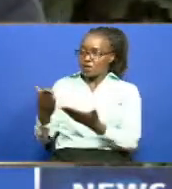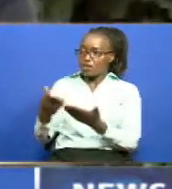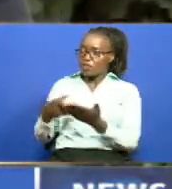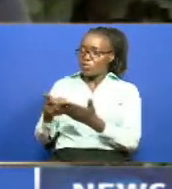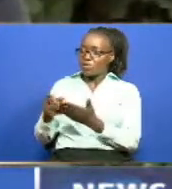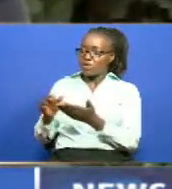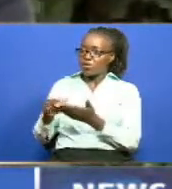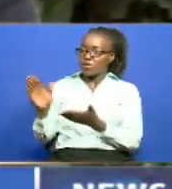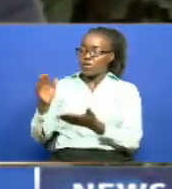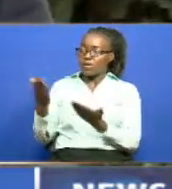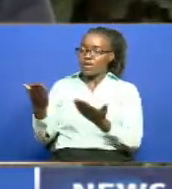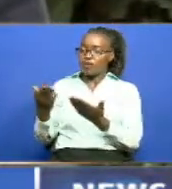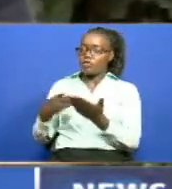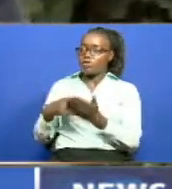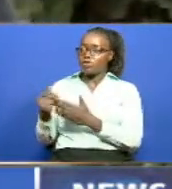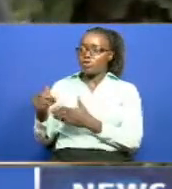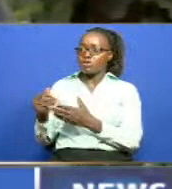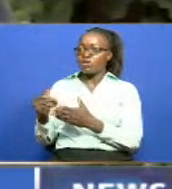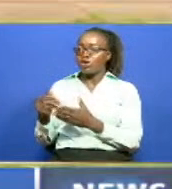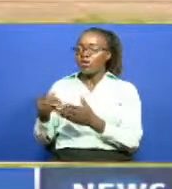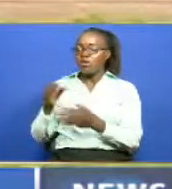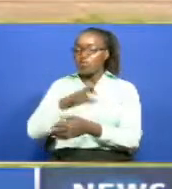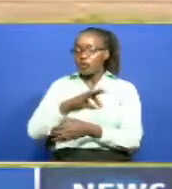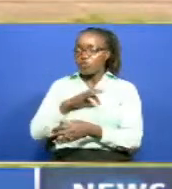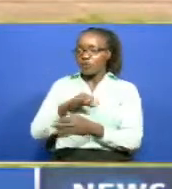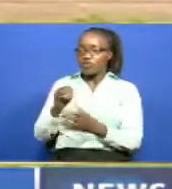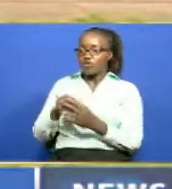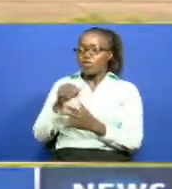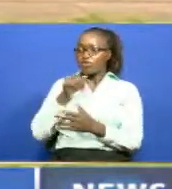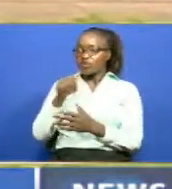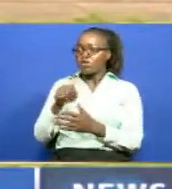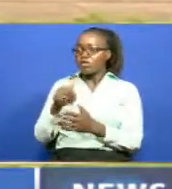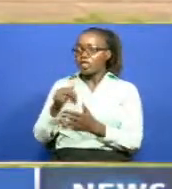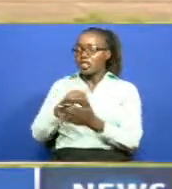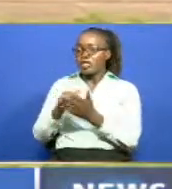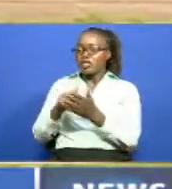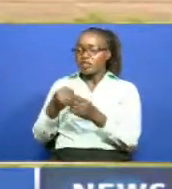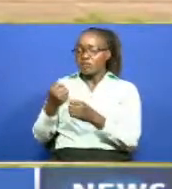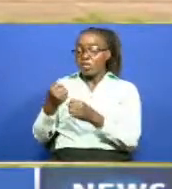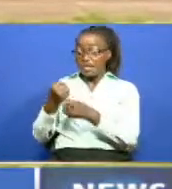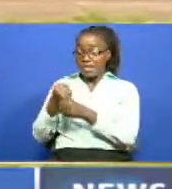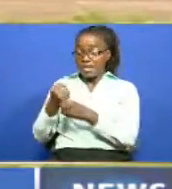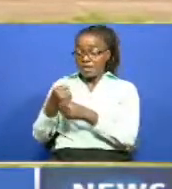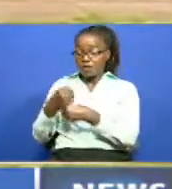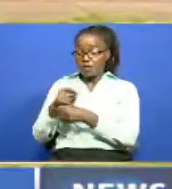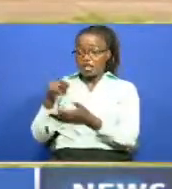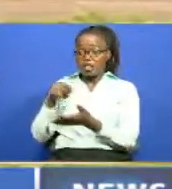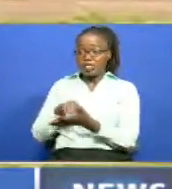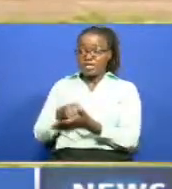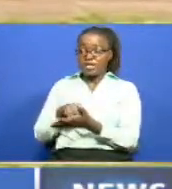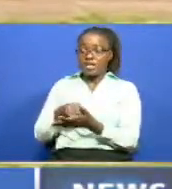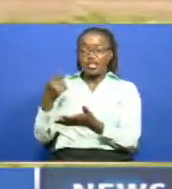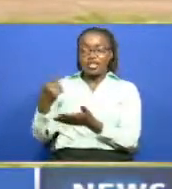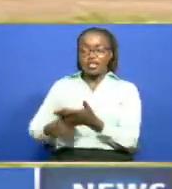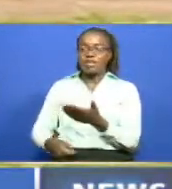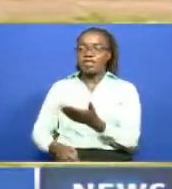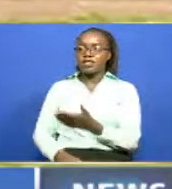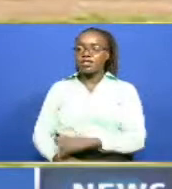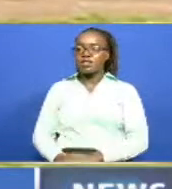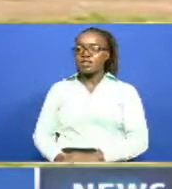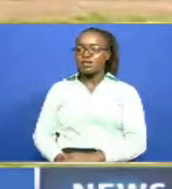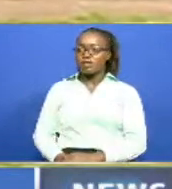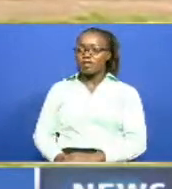you've sold it, whether you sold it for a profit, just by the act of making it is taxed. And